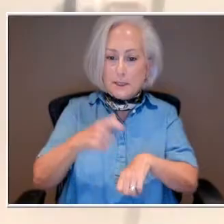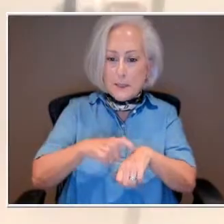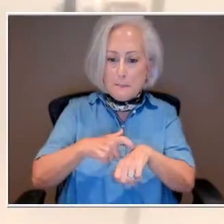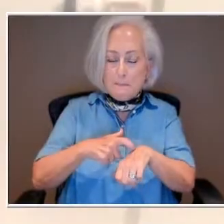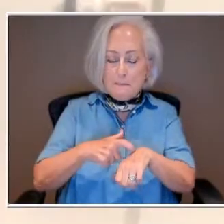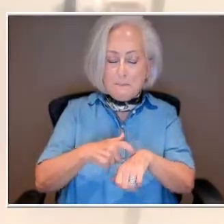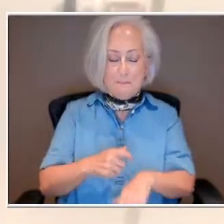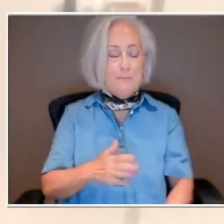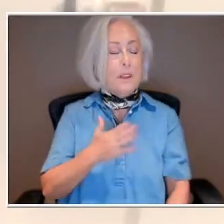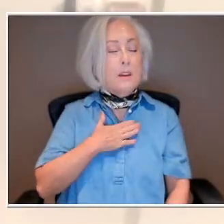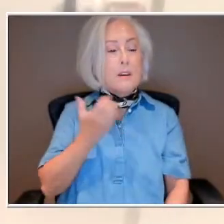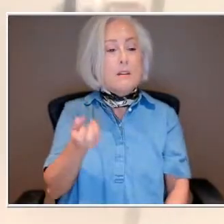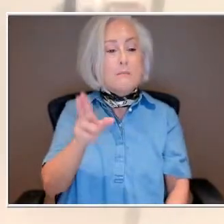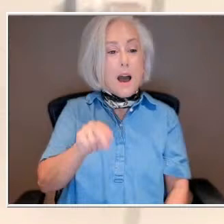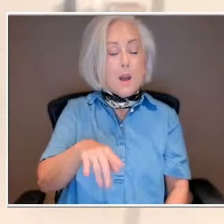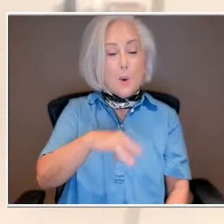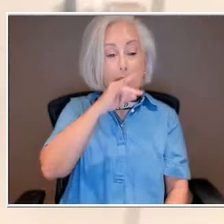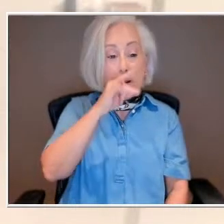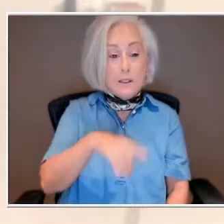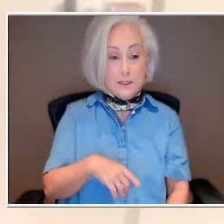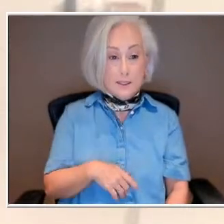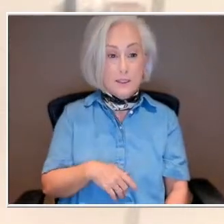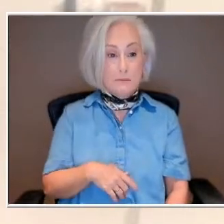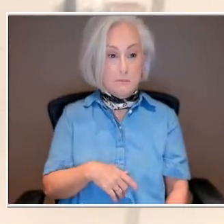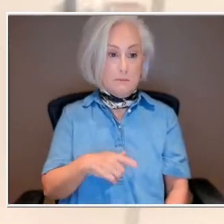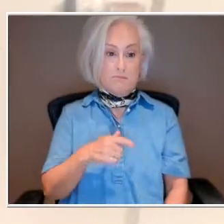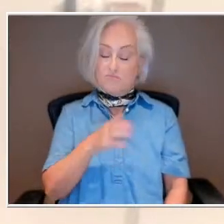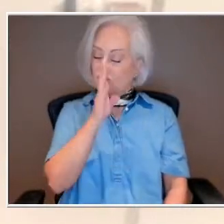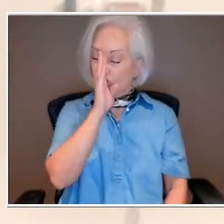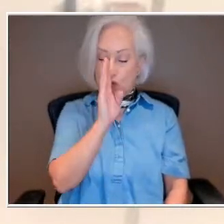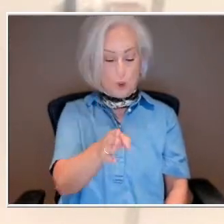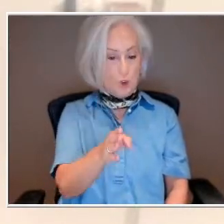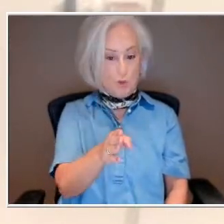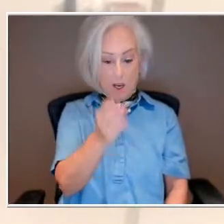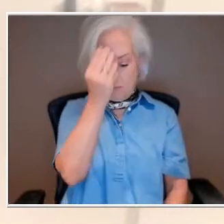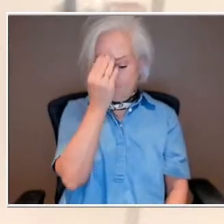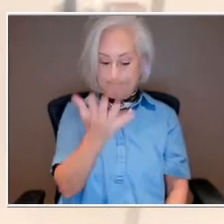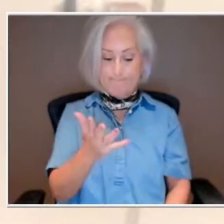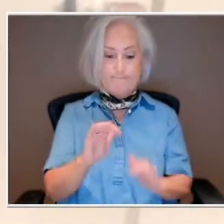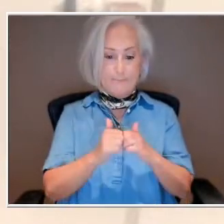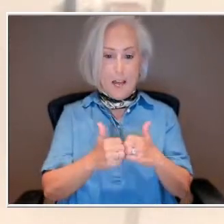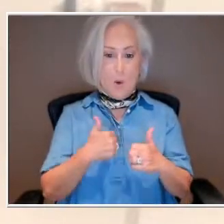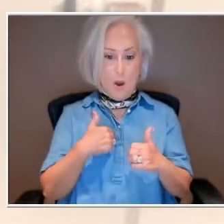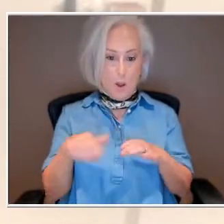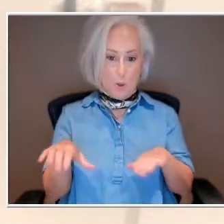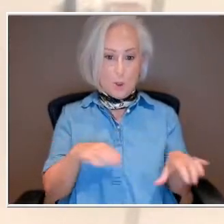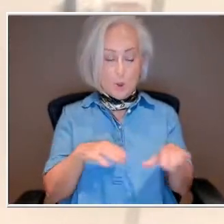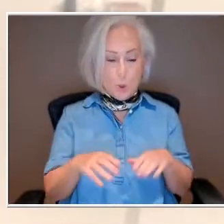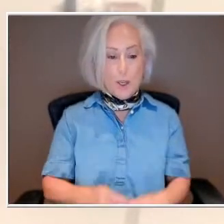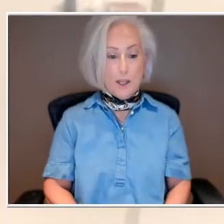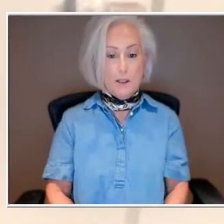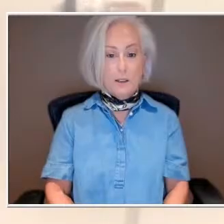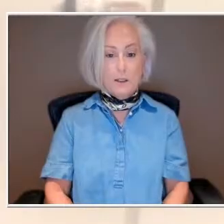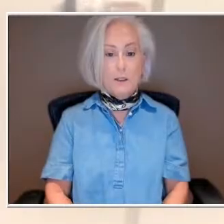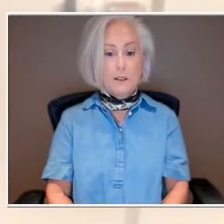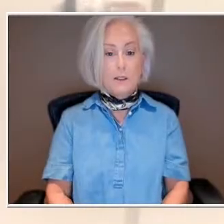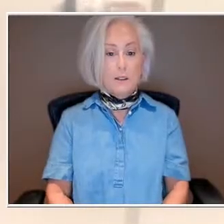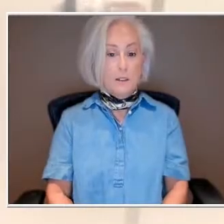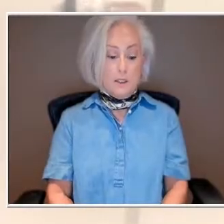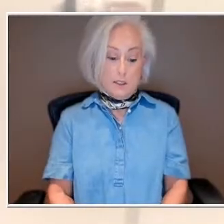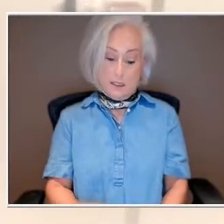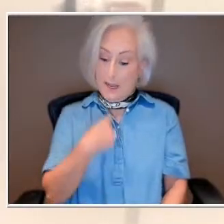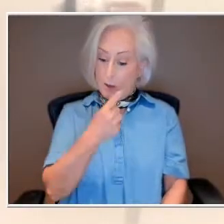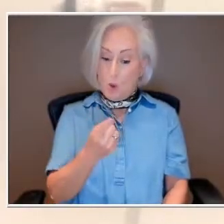My own kids, I was very upfront with them on how I was doing, and there are going to be days where I